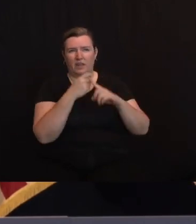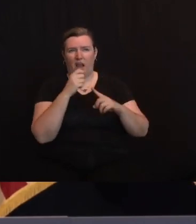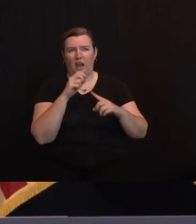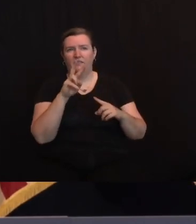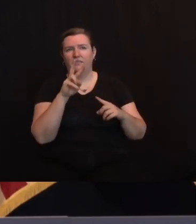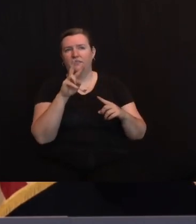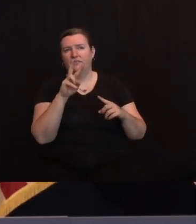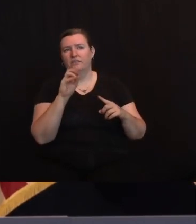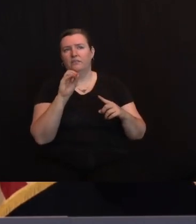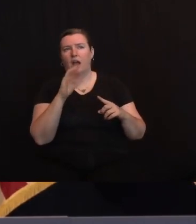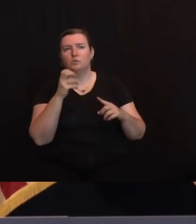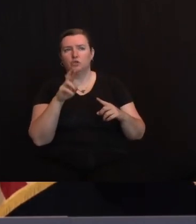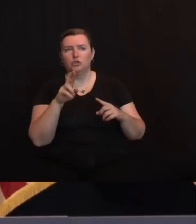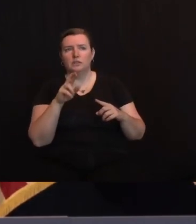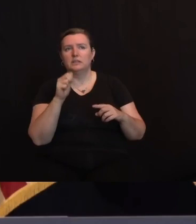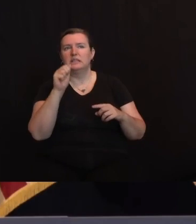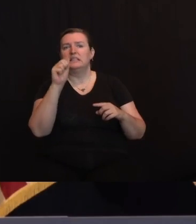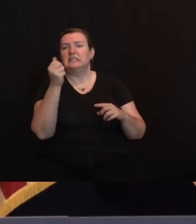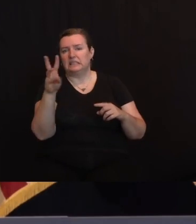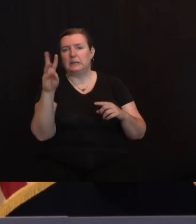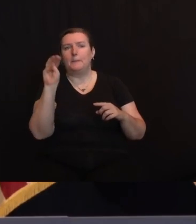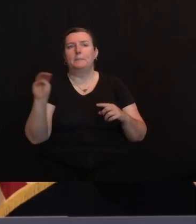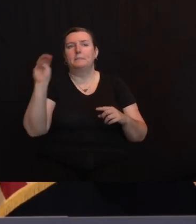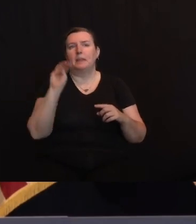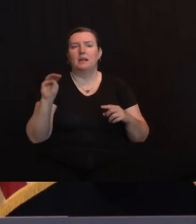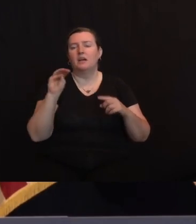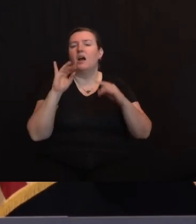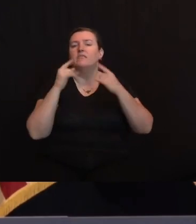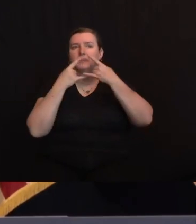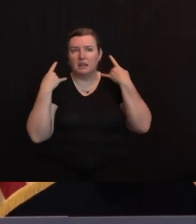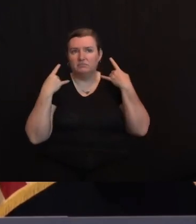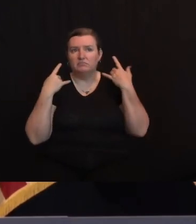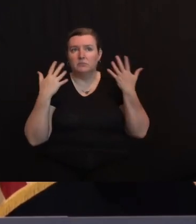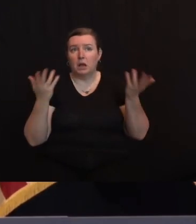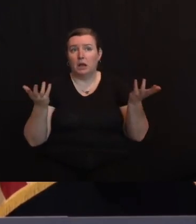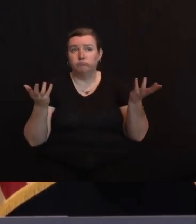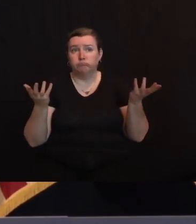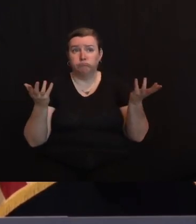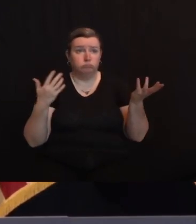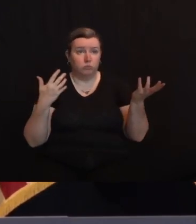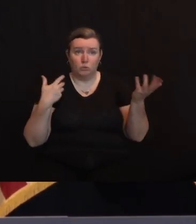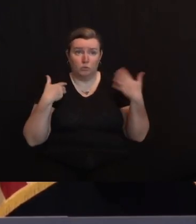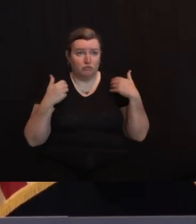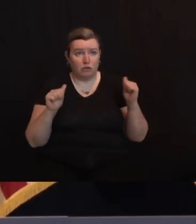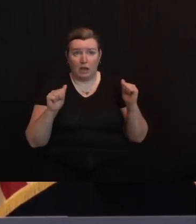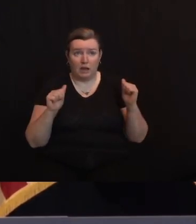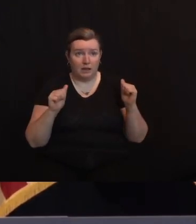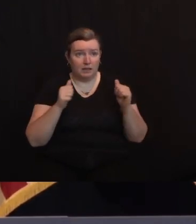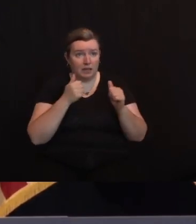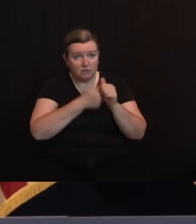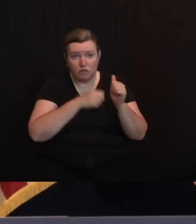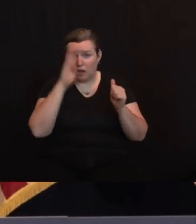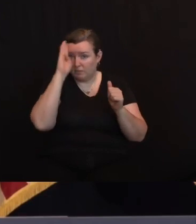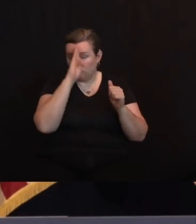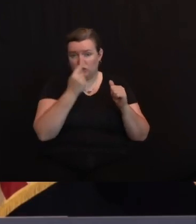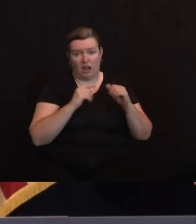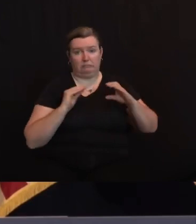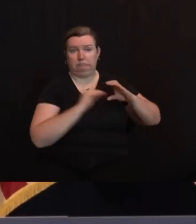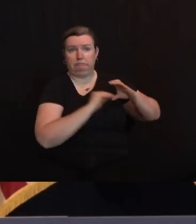in constant, whether it's the long-term care facilities or hospitals stockpiling on their own, combine that with the